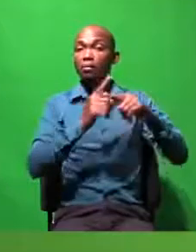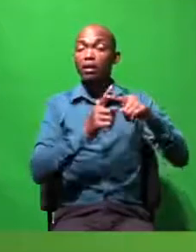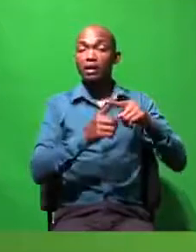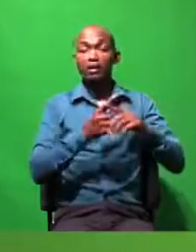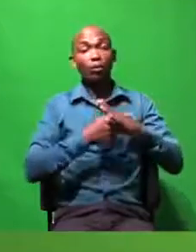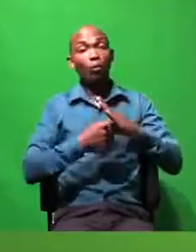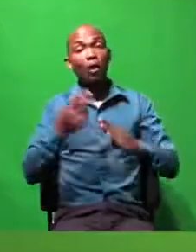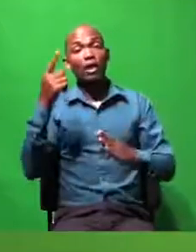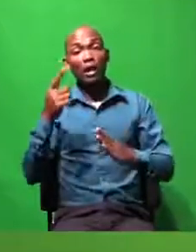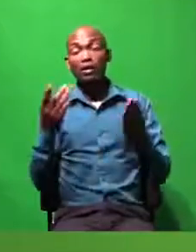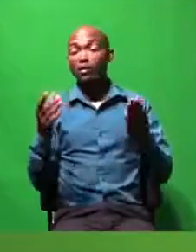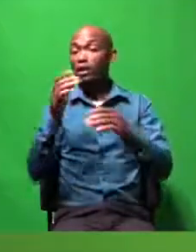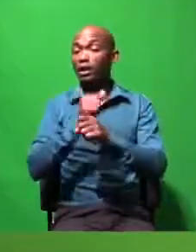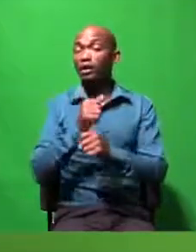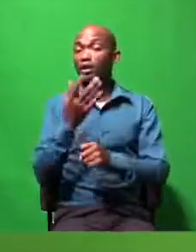how many?